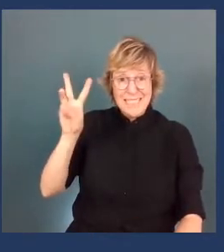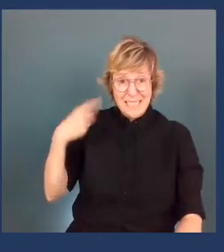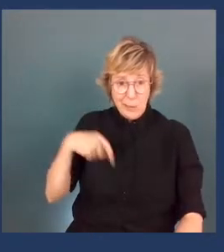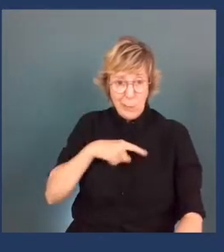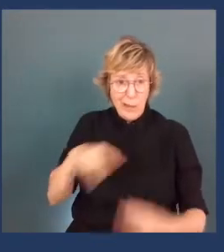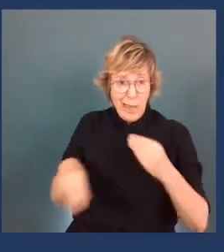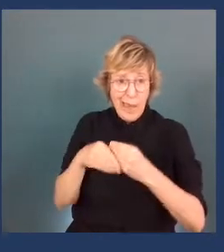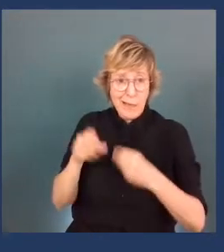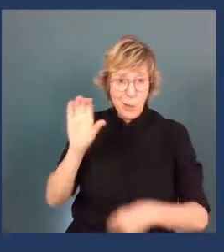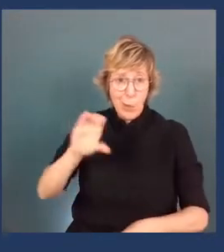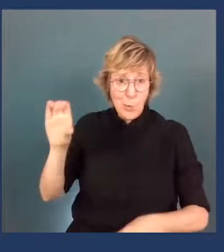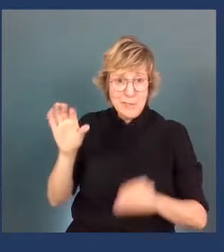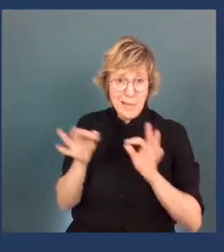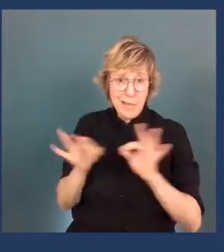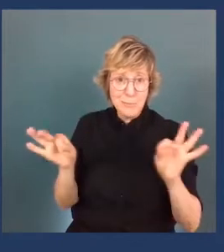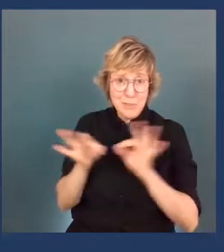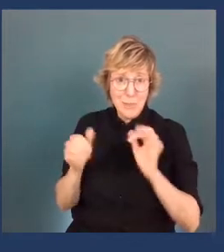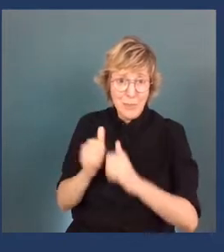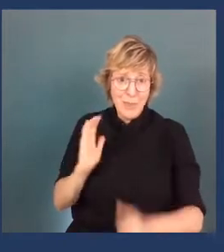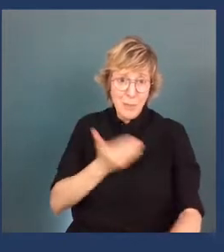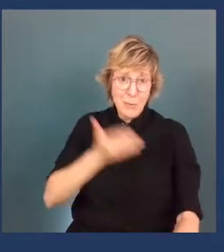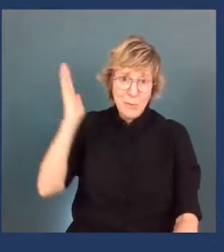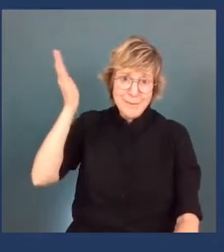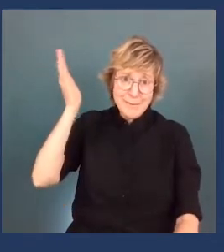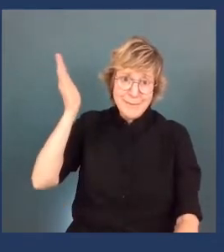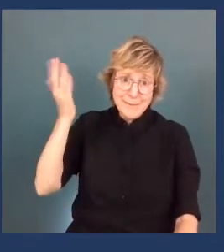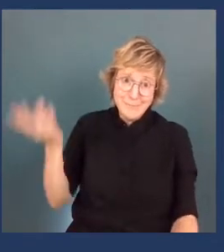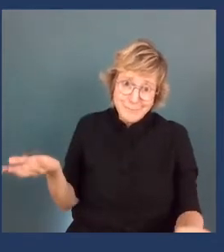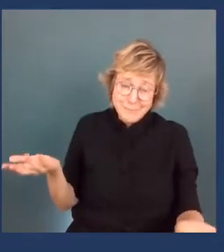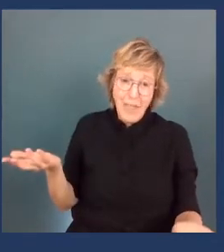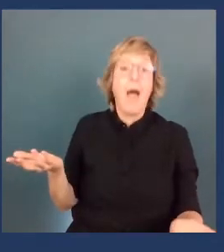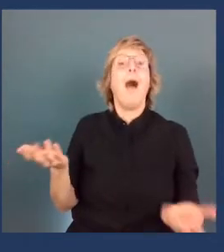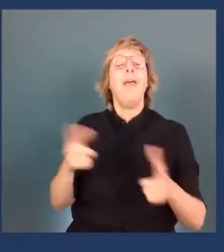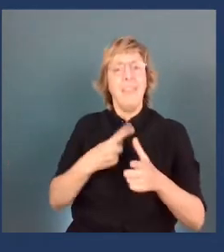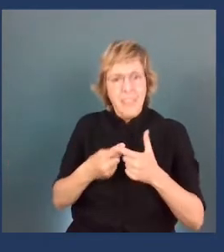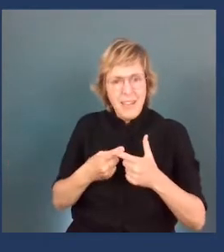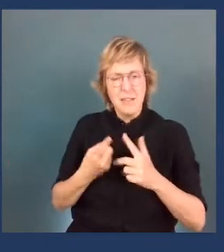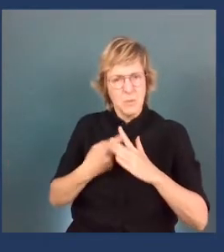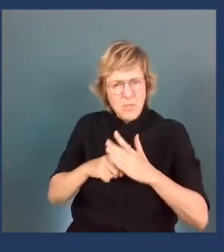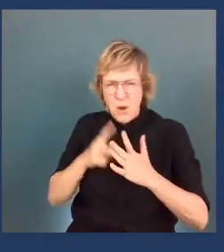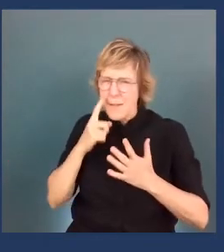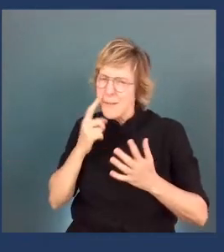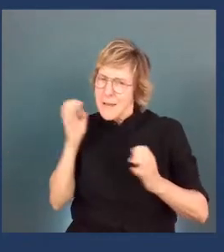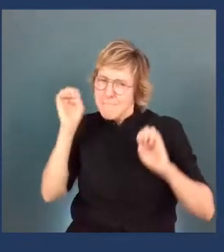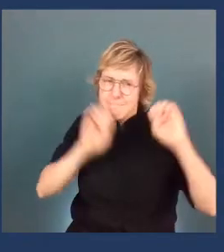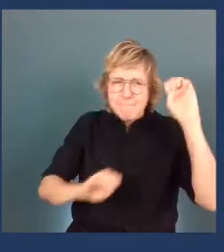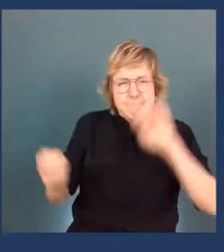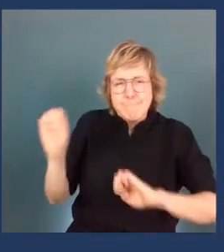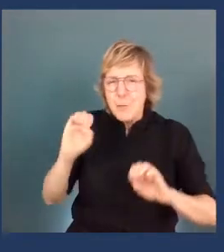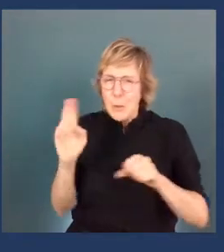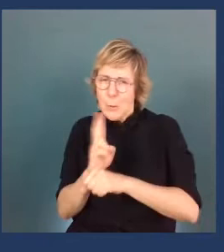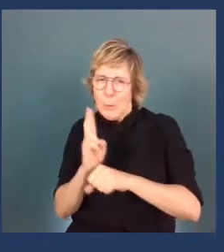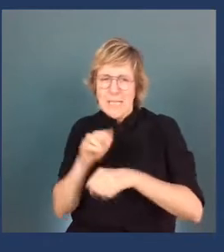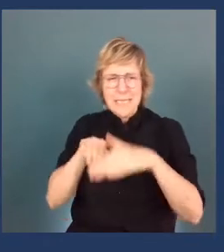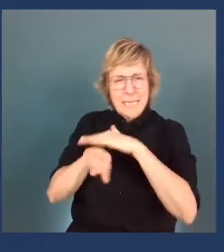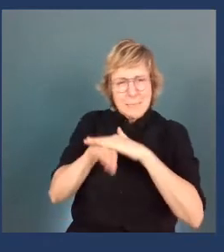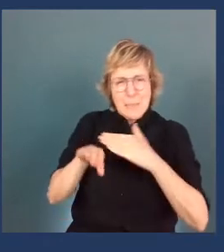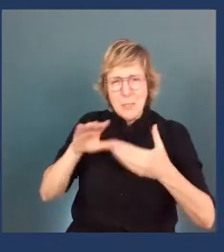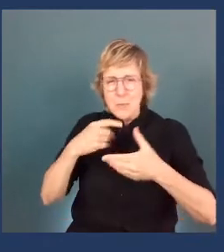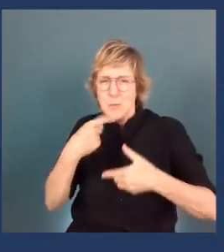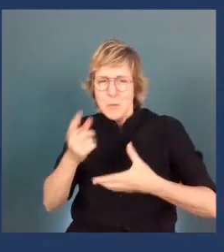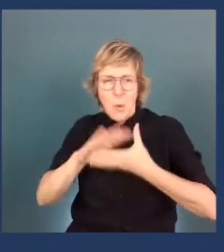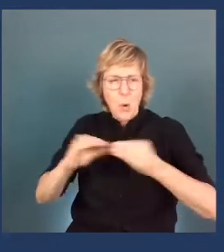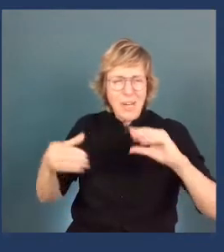presentations. And you know, we introduced that, and then we started experimenting with accessibility storytelling. But honestly, our